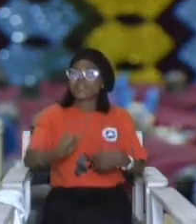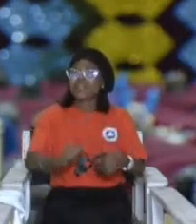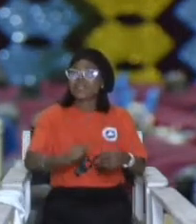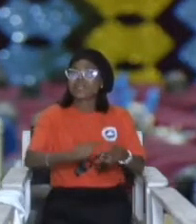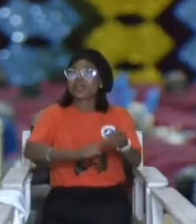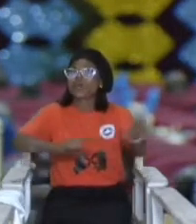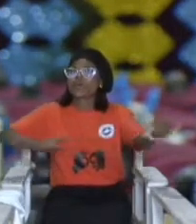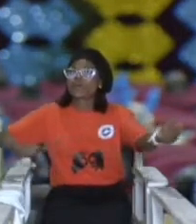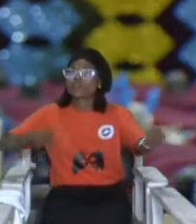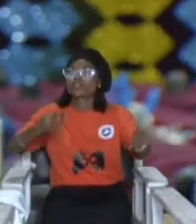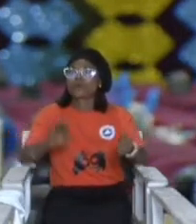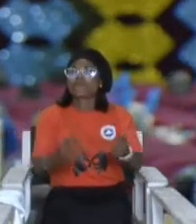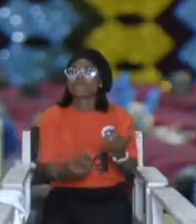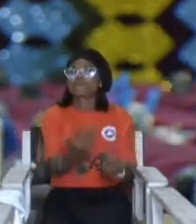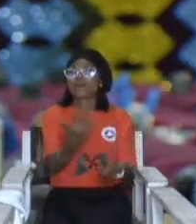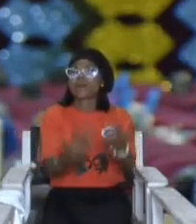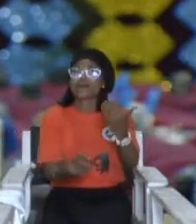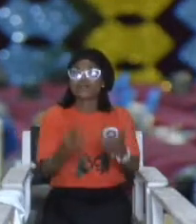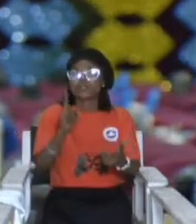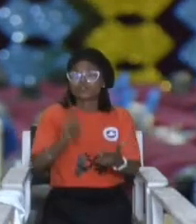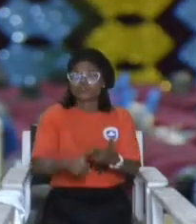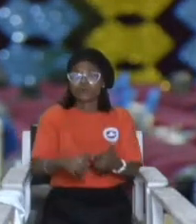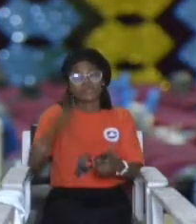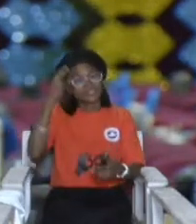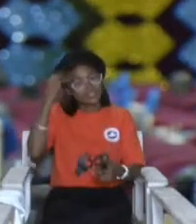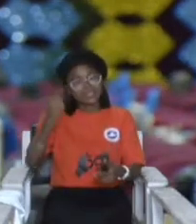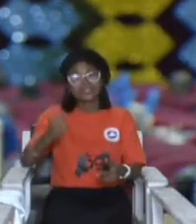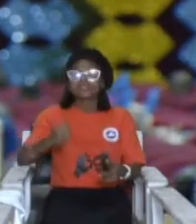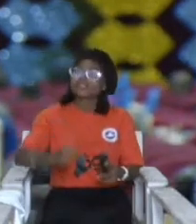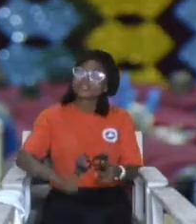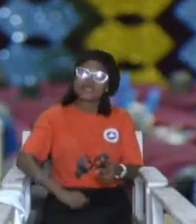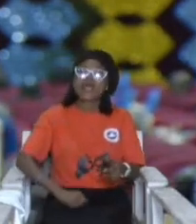who used the rod of fire to his advantage.